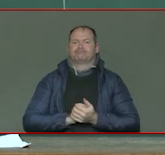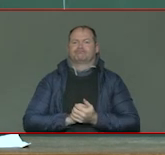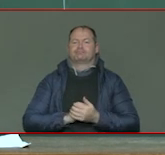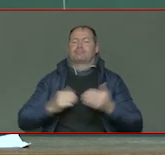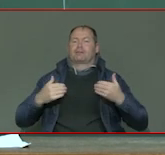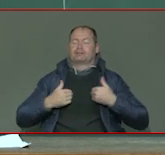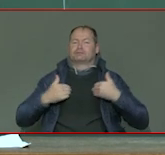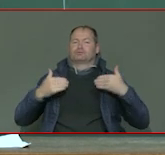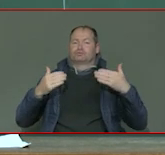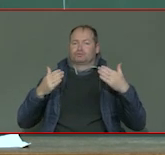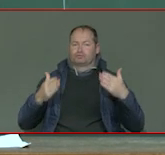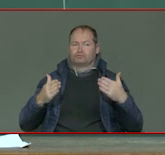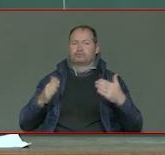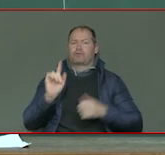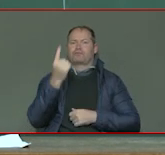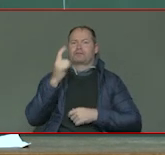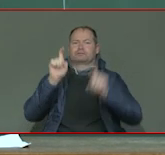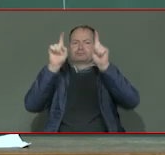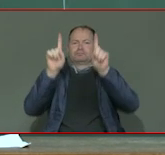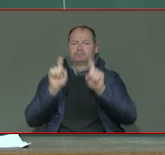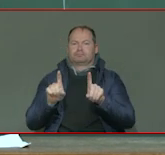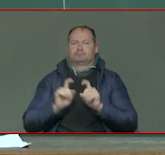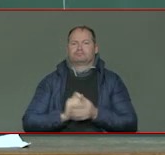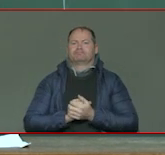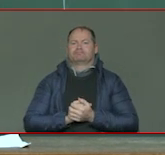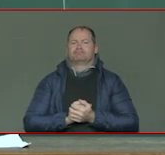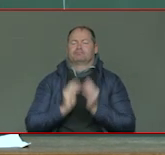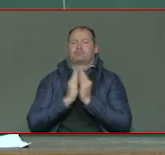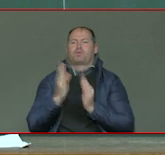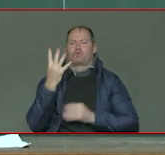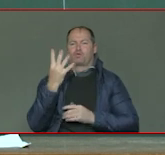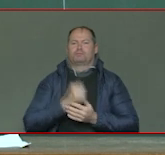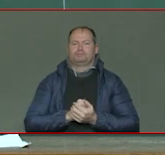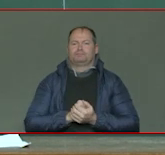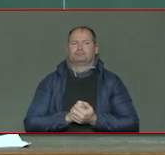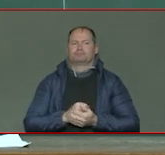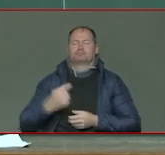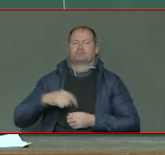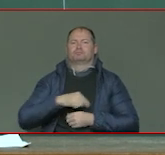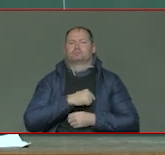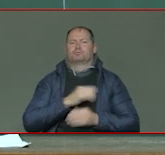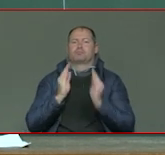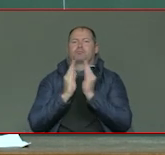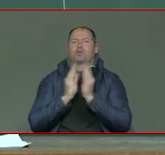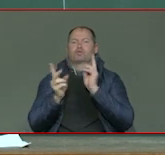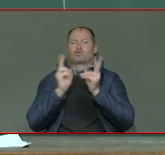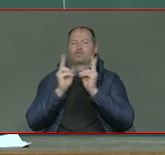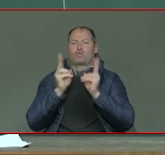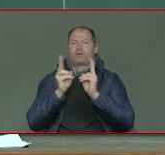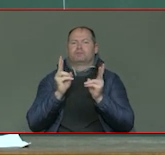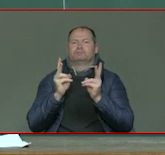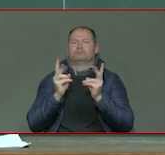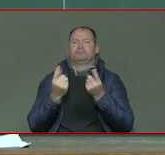start first principles, and that's 4 marks. So more or less, people, we're going to do 12 marks out of the 35